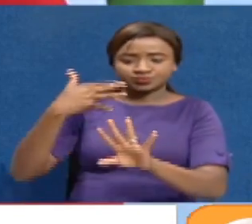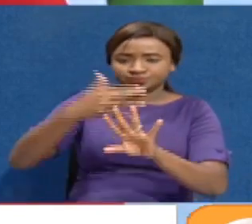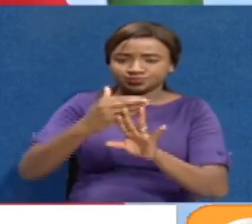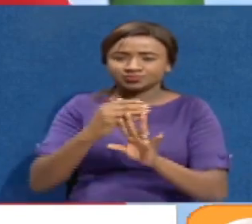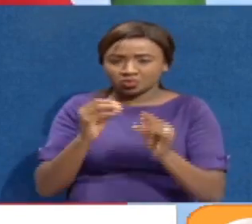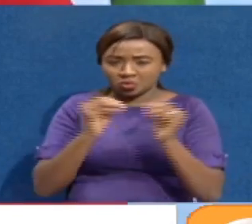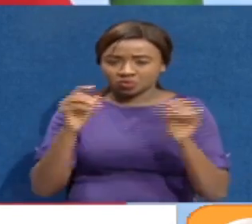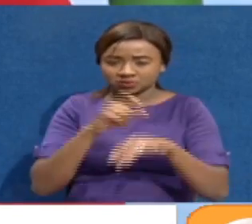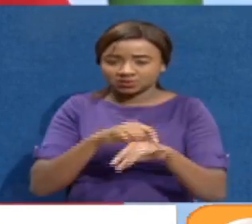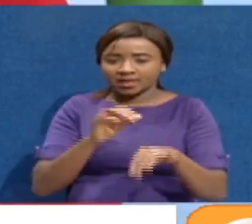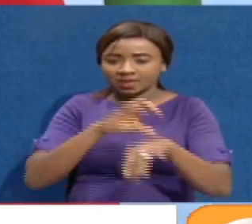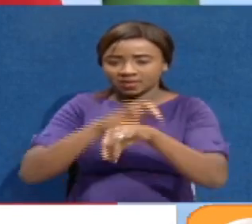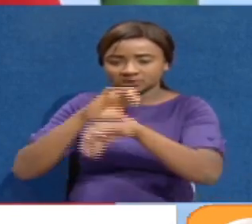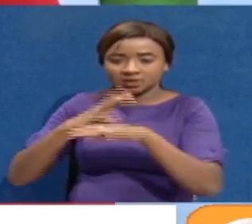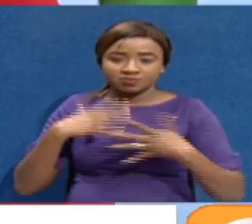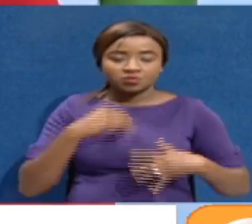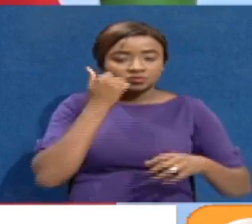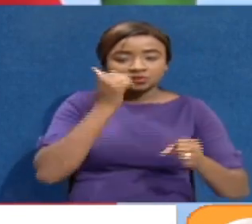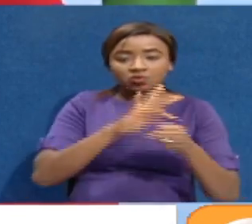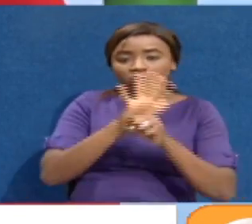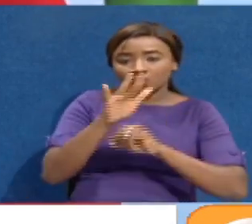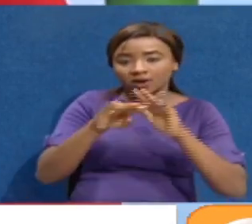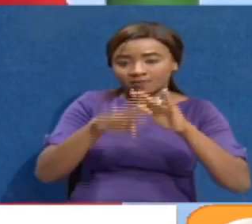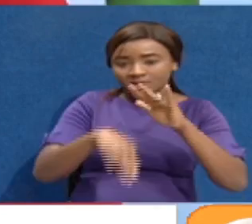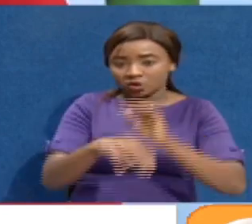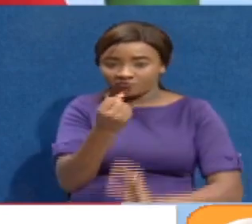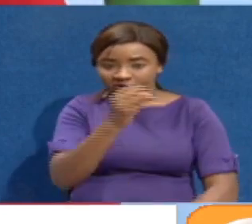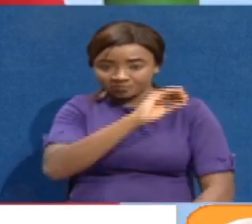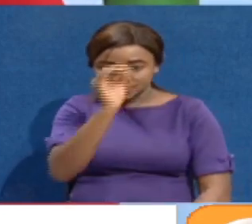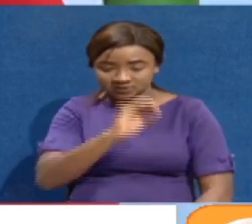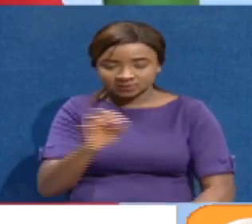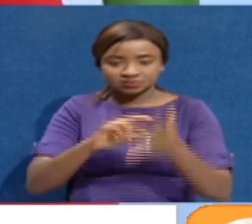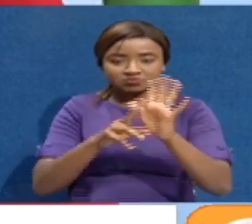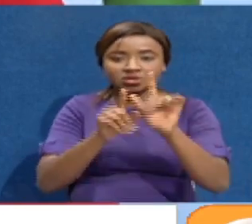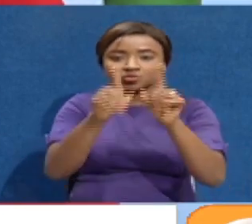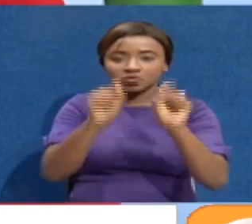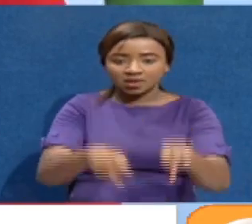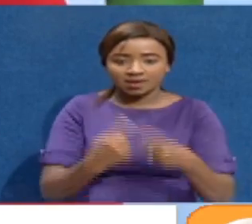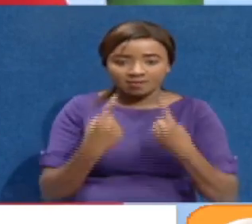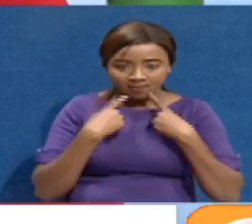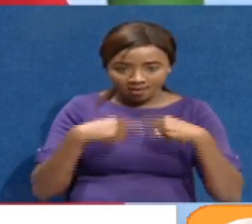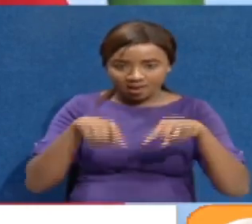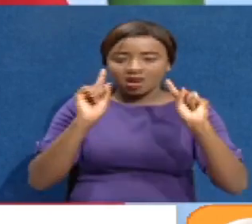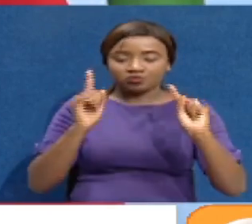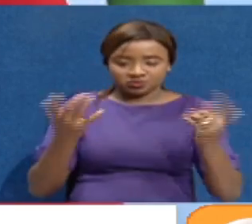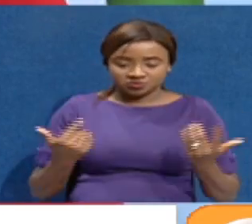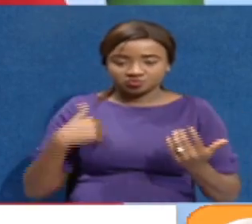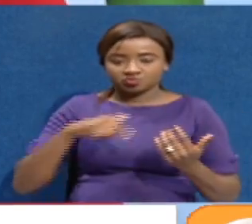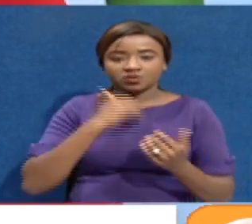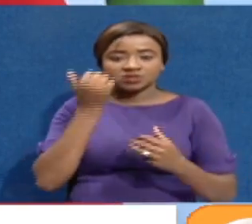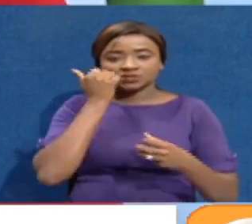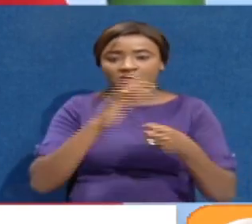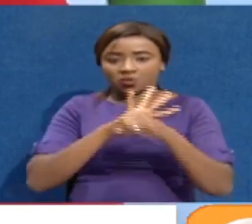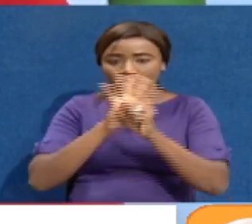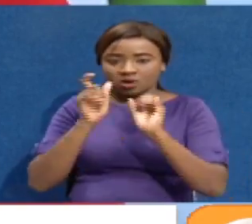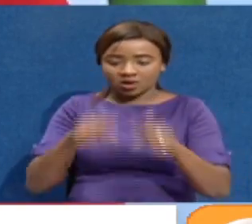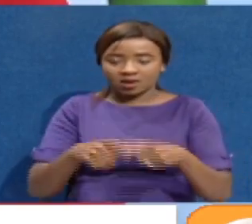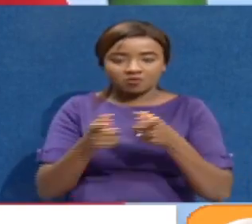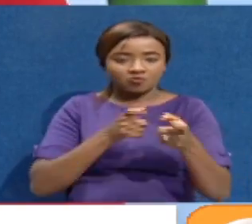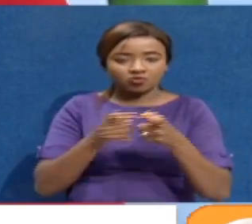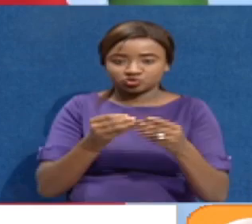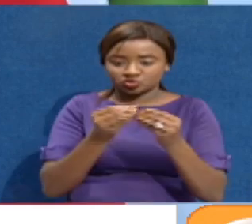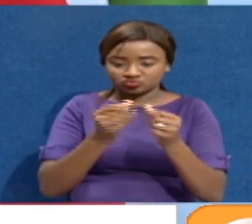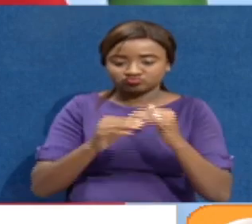yourself as on the way of at least having flattened the curve. However, as I've repeated in the past, we